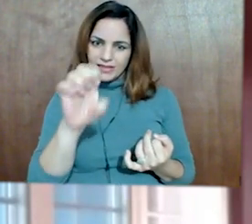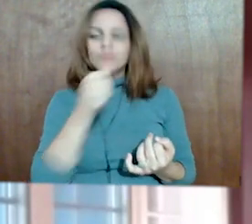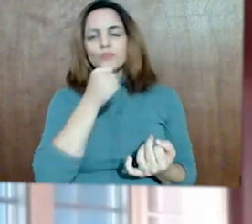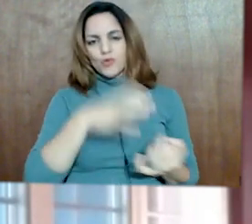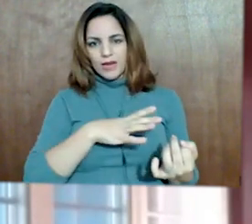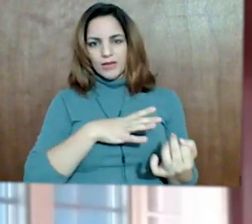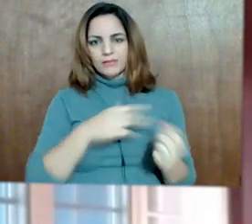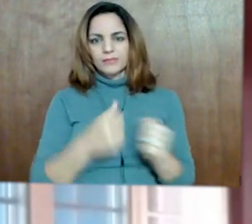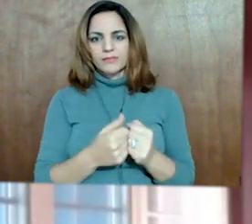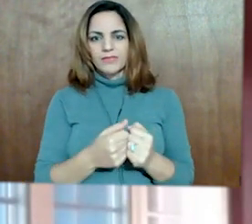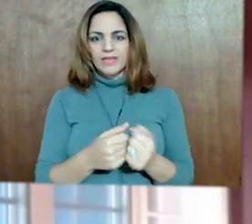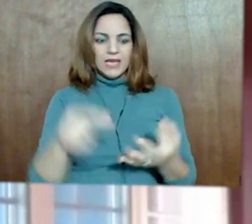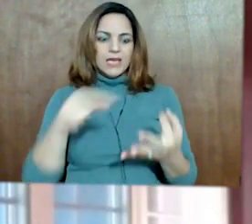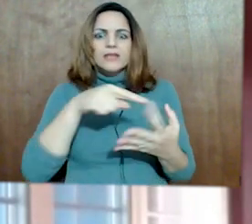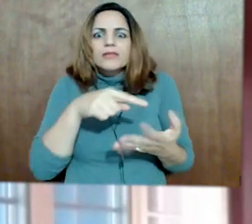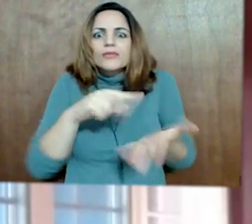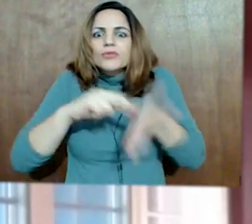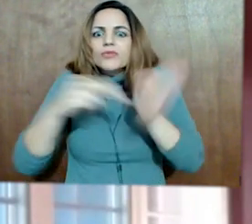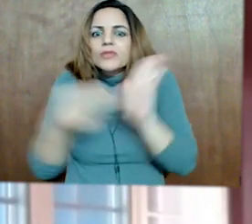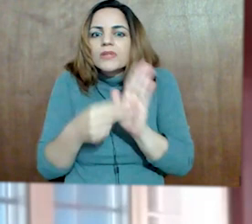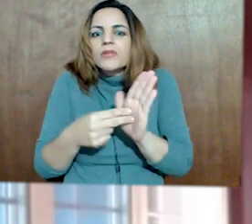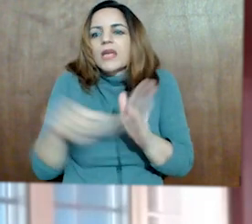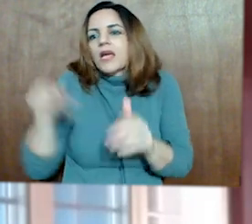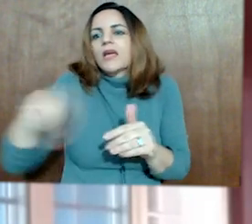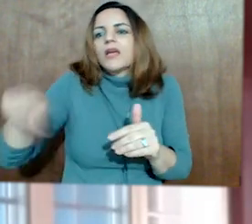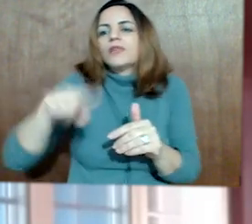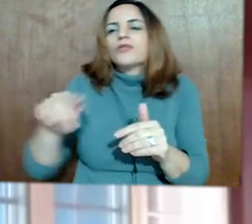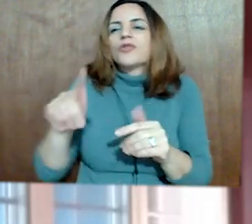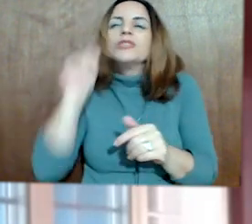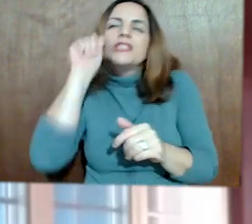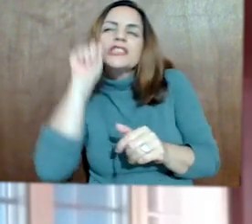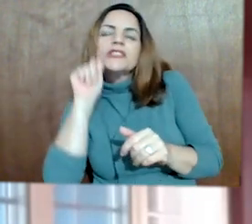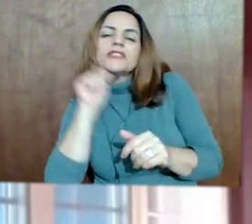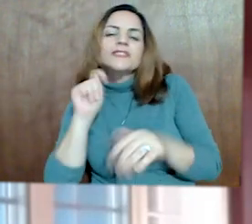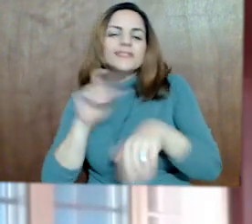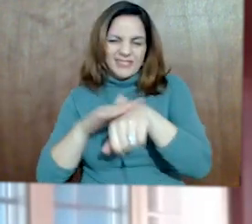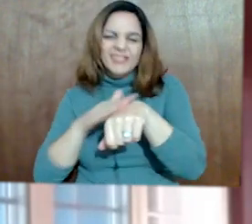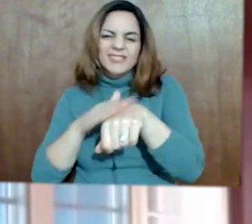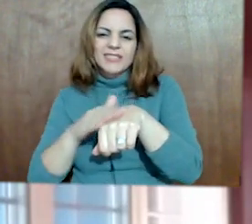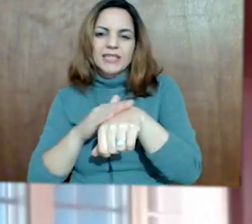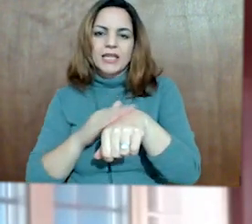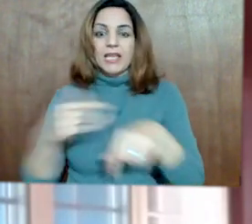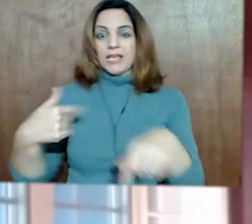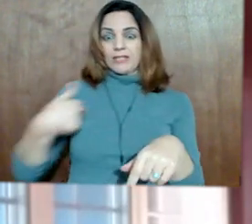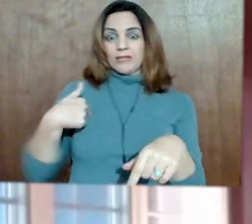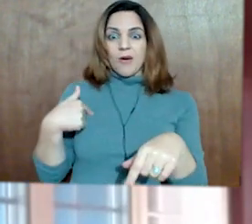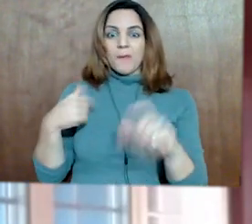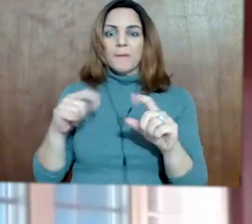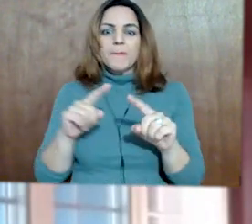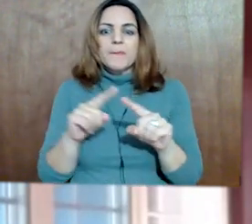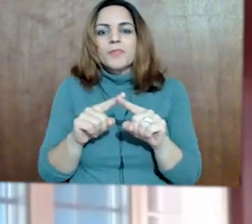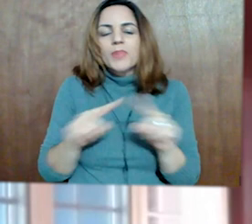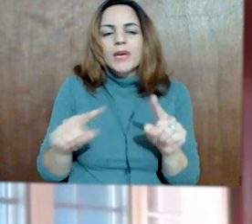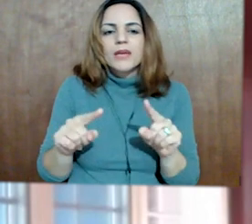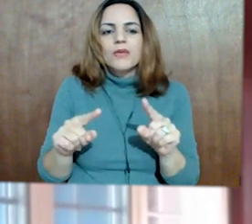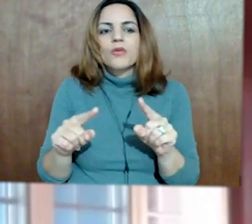Ricans, myself and David Perez. It was unheard of at that time to have a Latino group